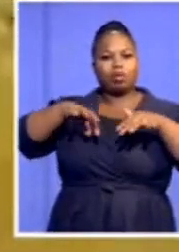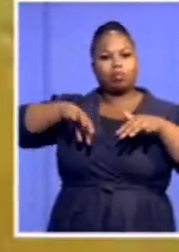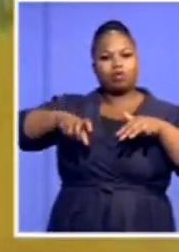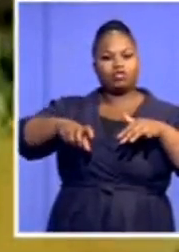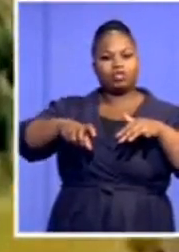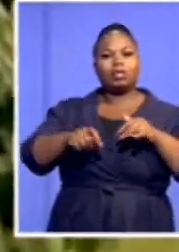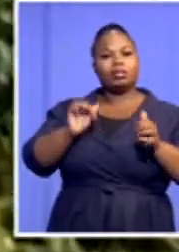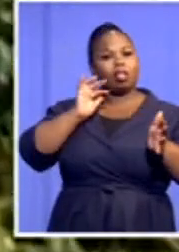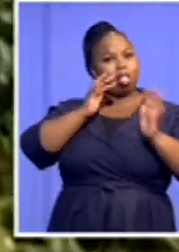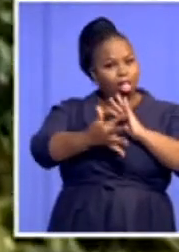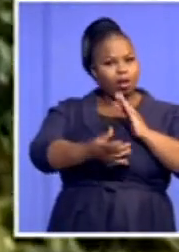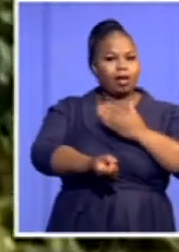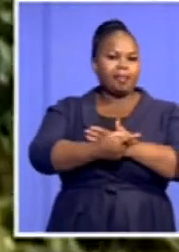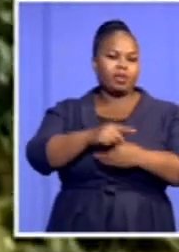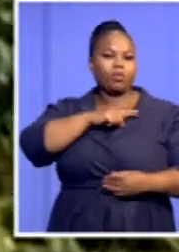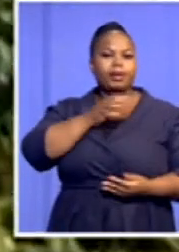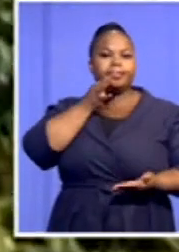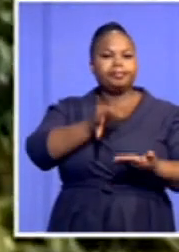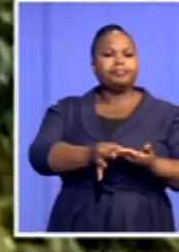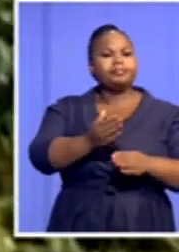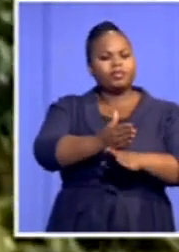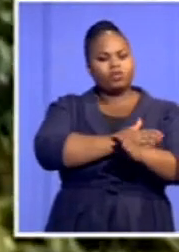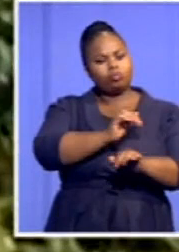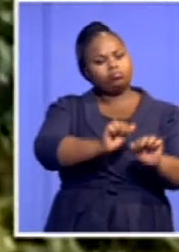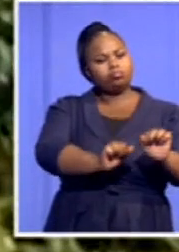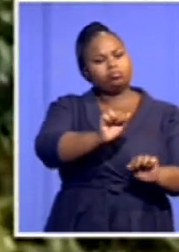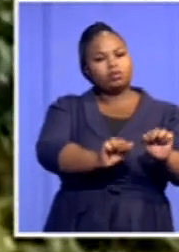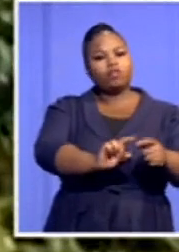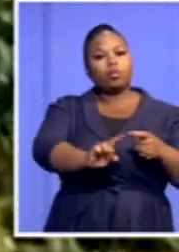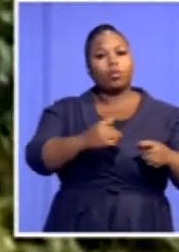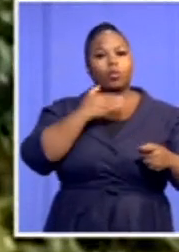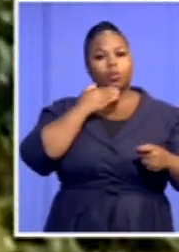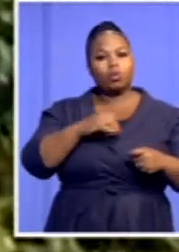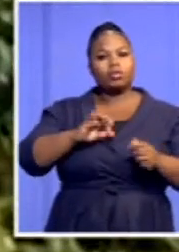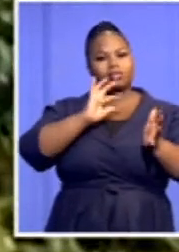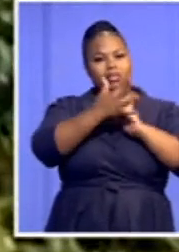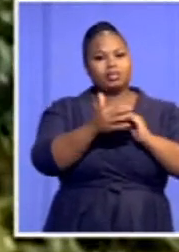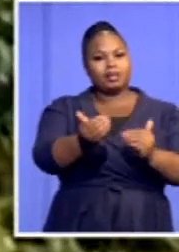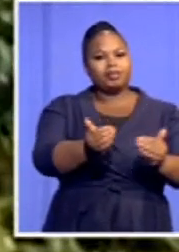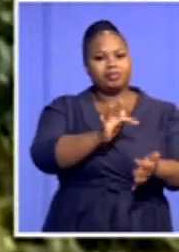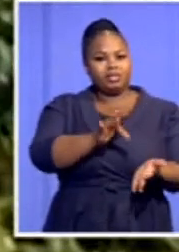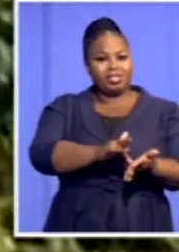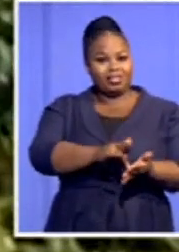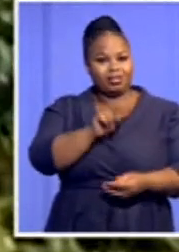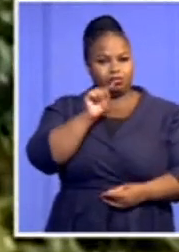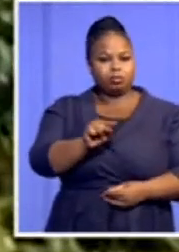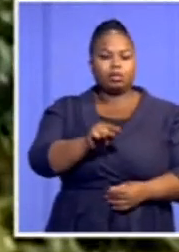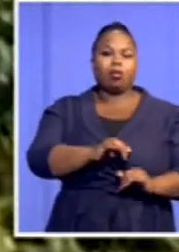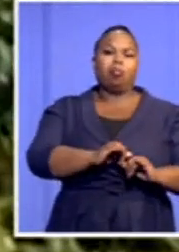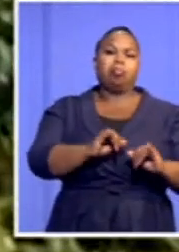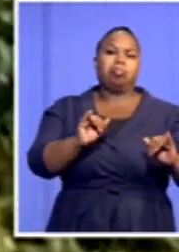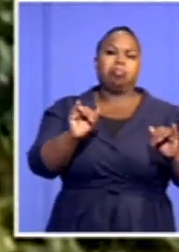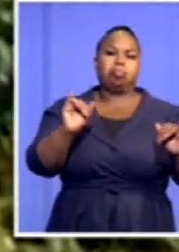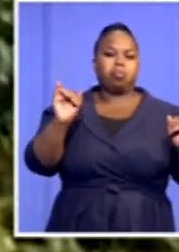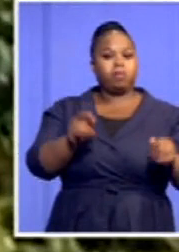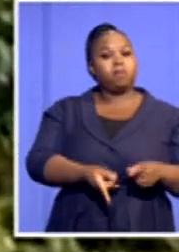recommendation and assessments done by the Provincial Disaster Management Centre on the magnitude and severity of the impact of